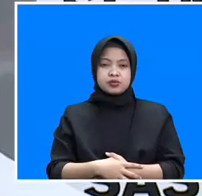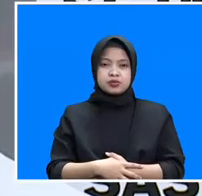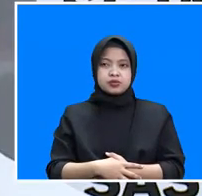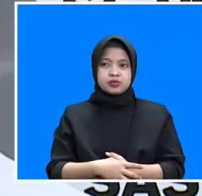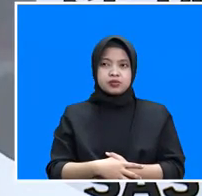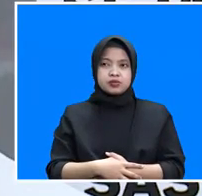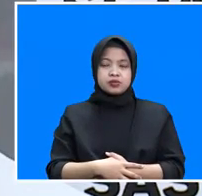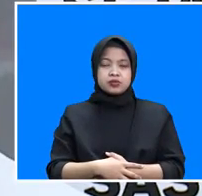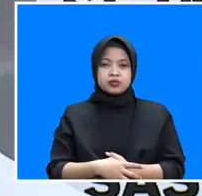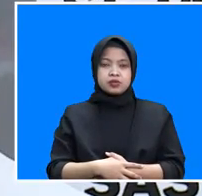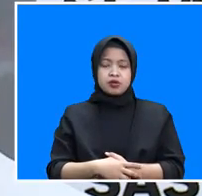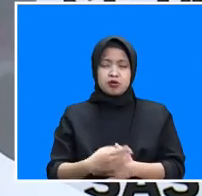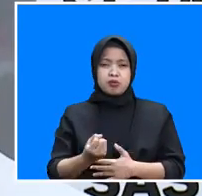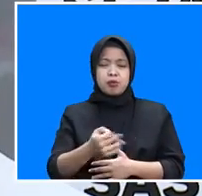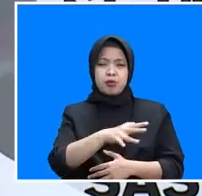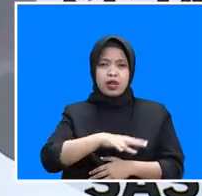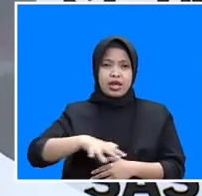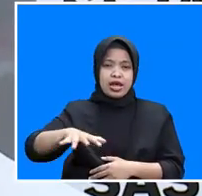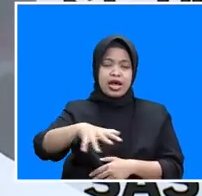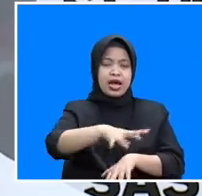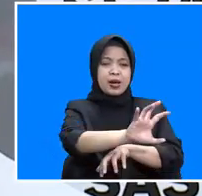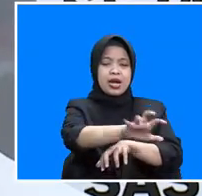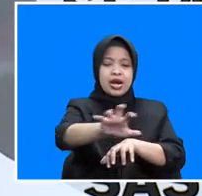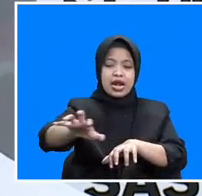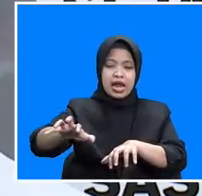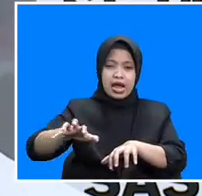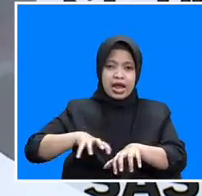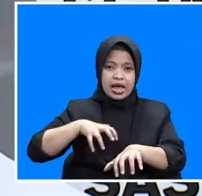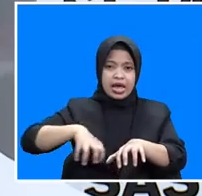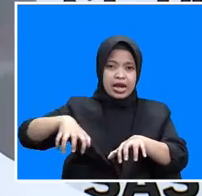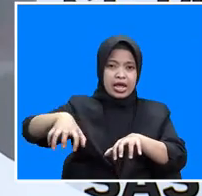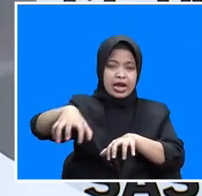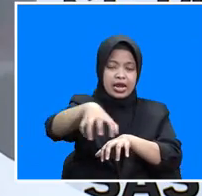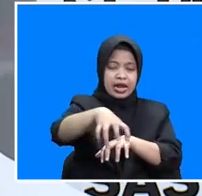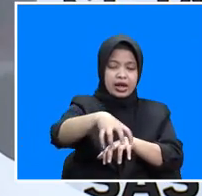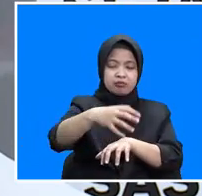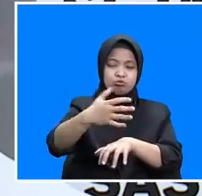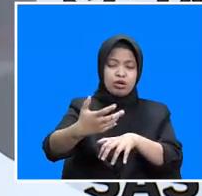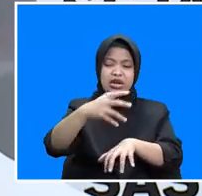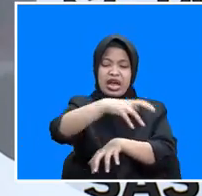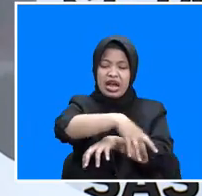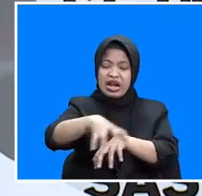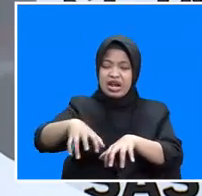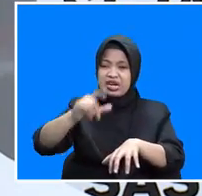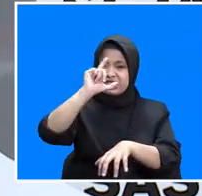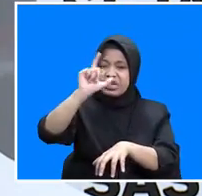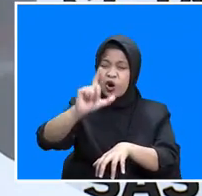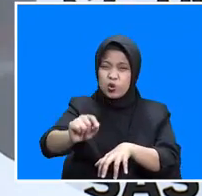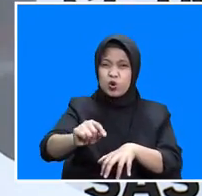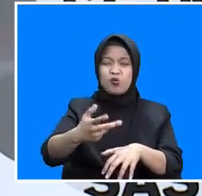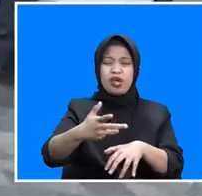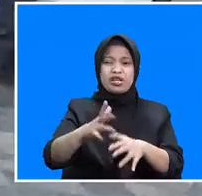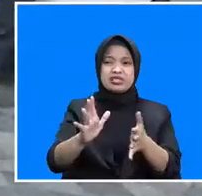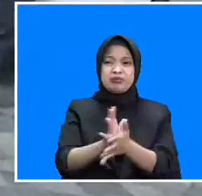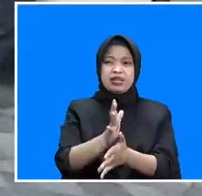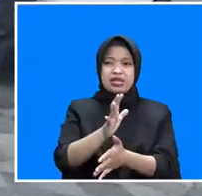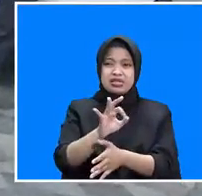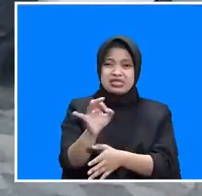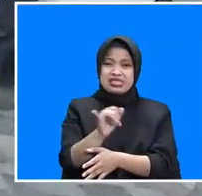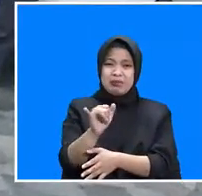in rural and remote areas that may not have the same opportunities as students in urban areas.